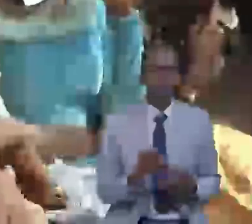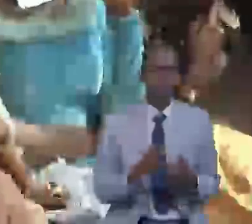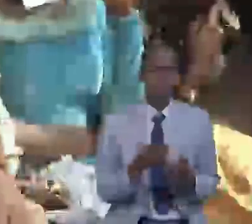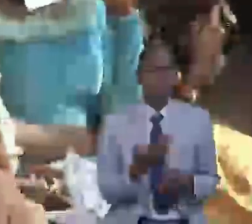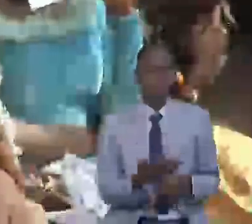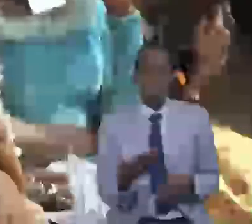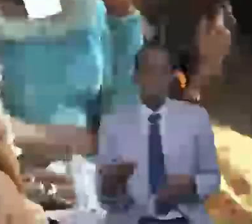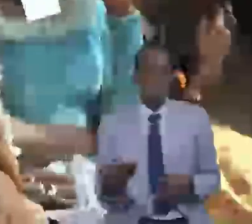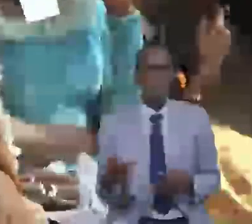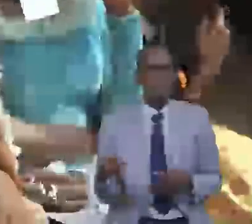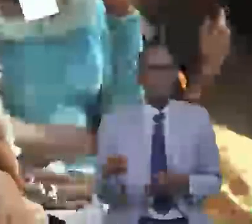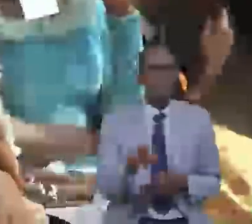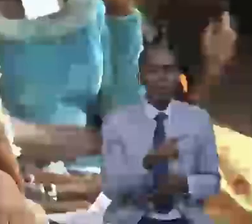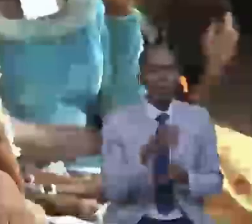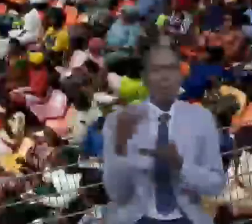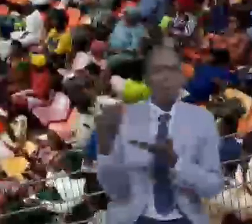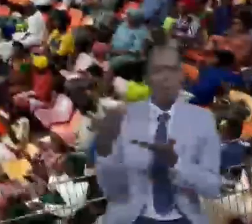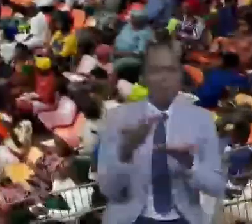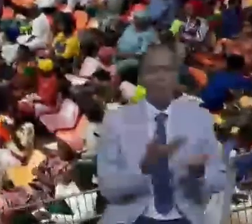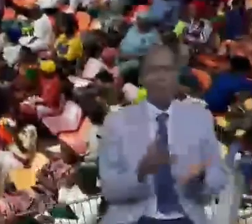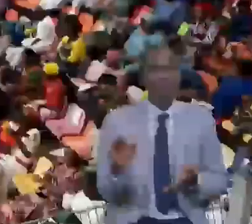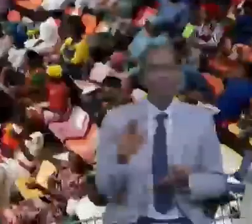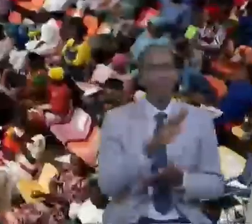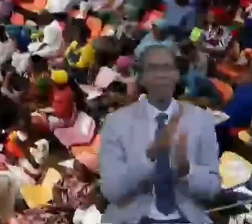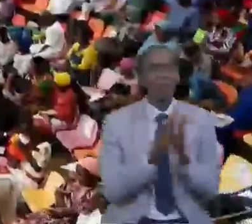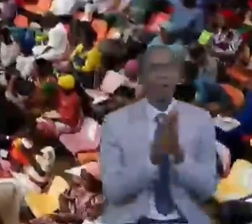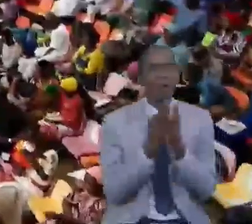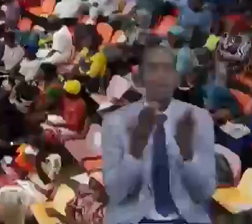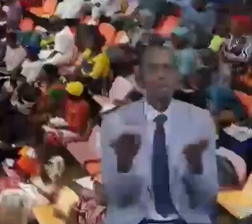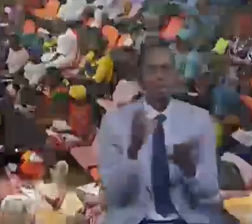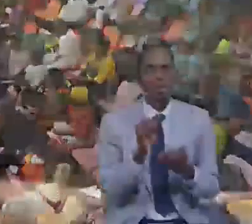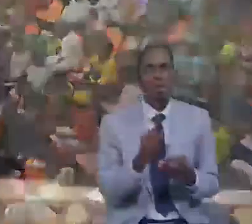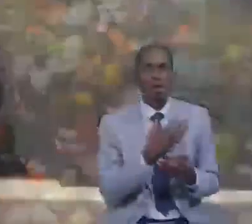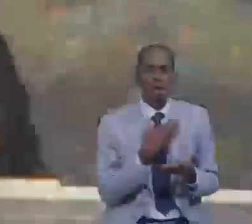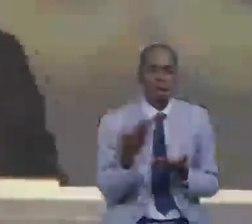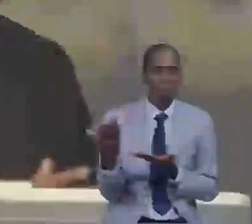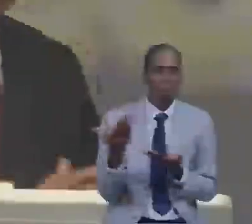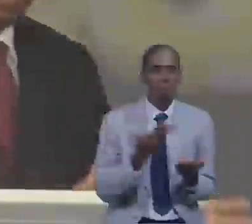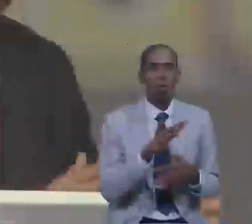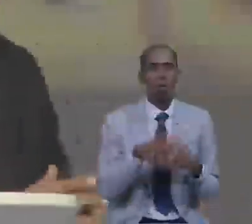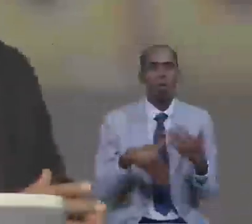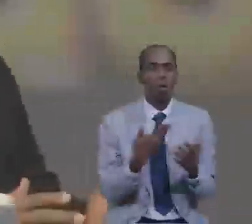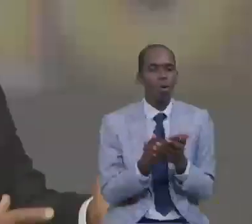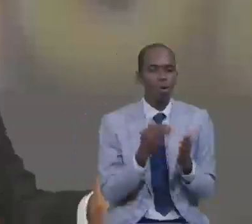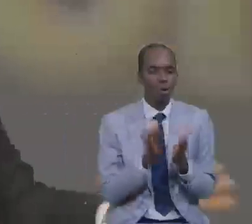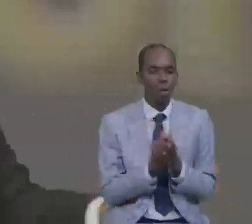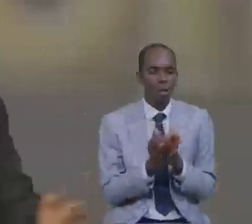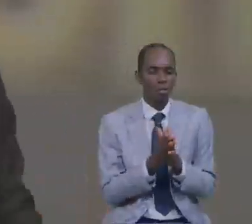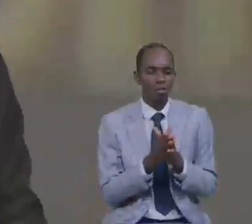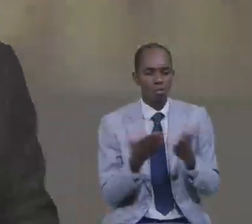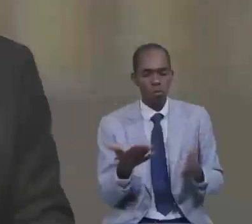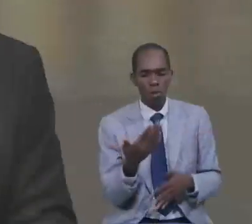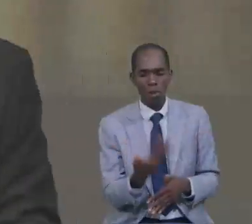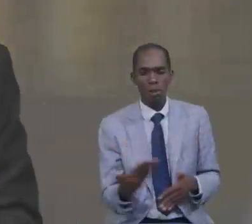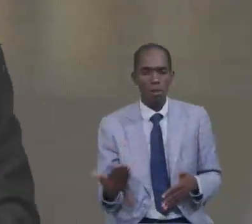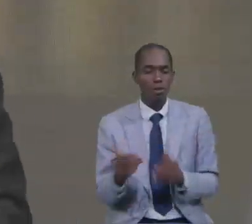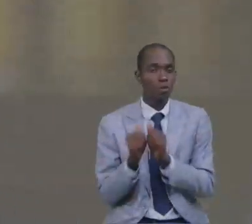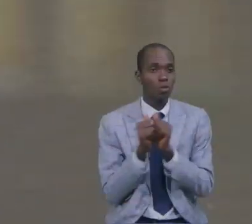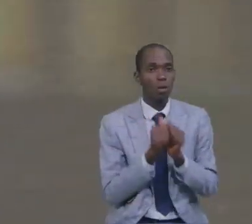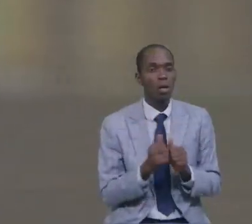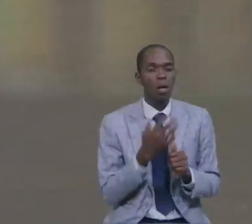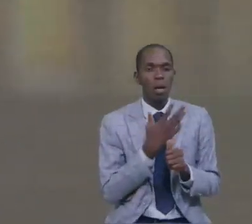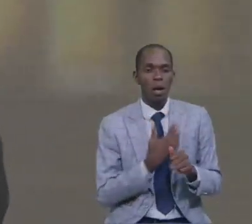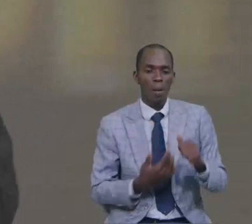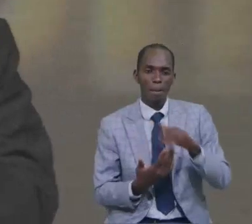and burnt them before all men, and they counted the price of